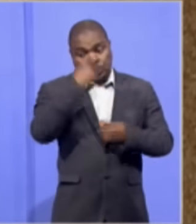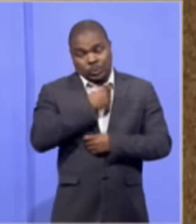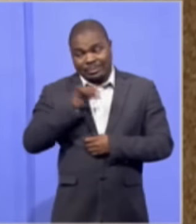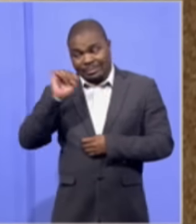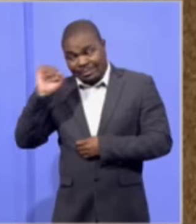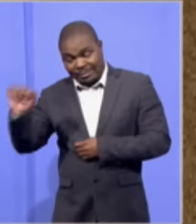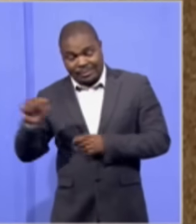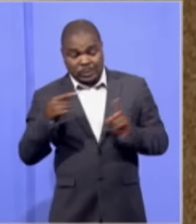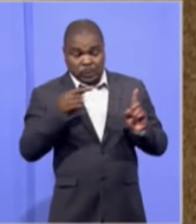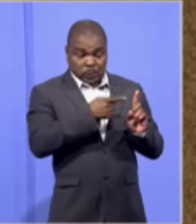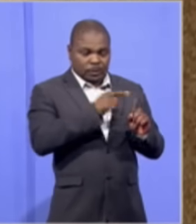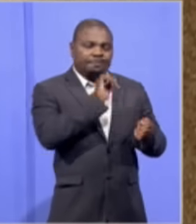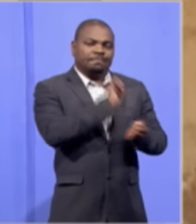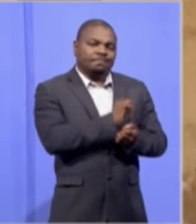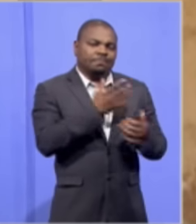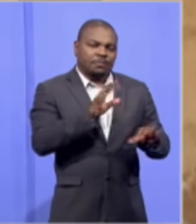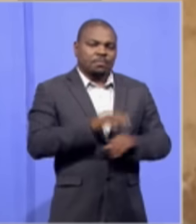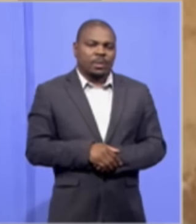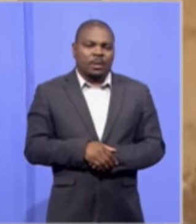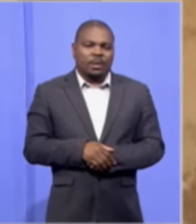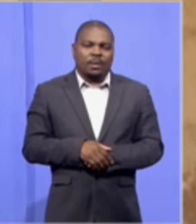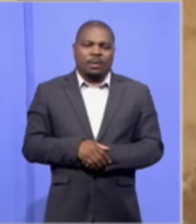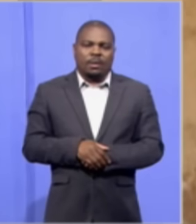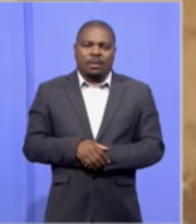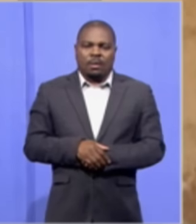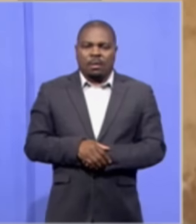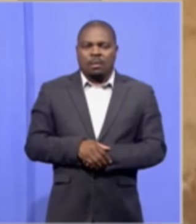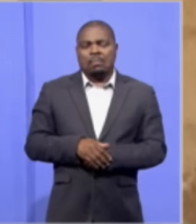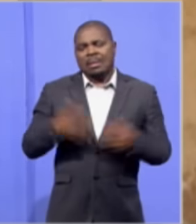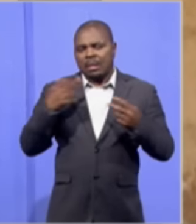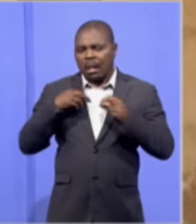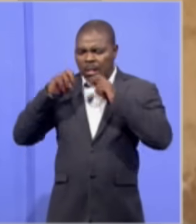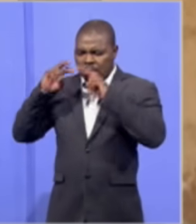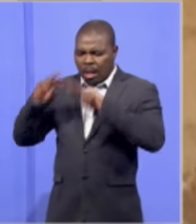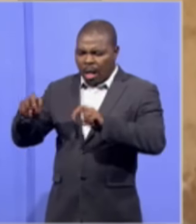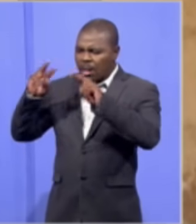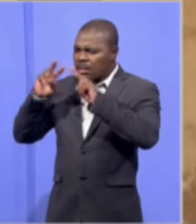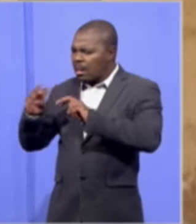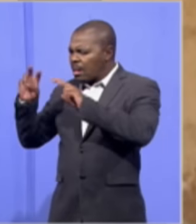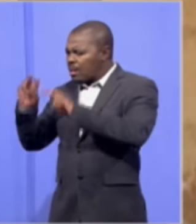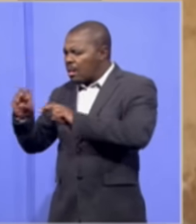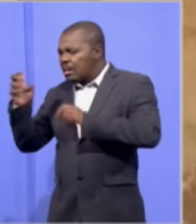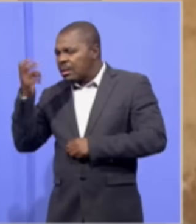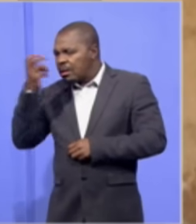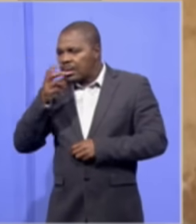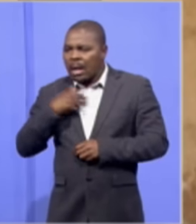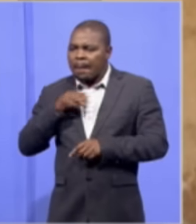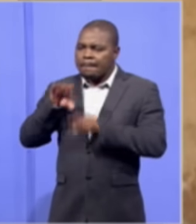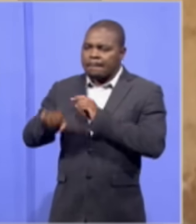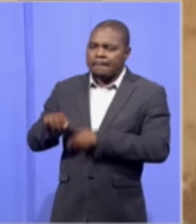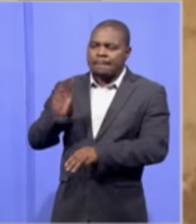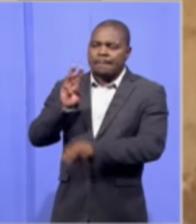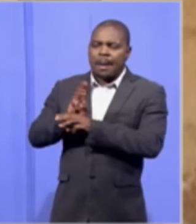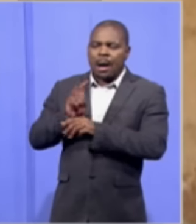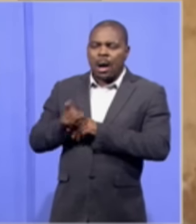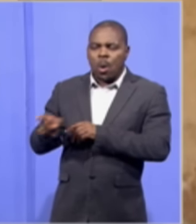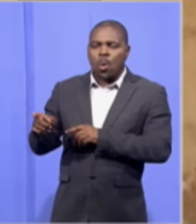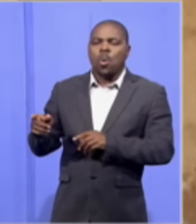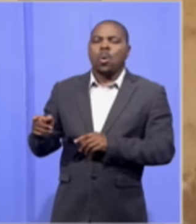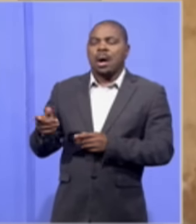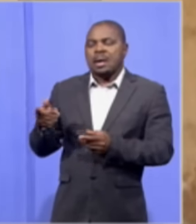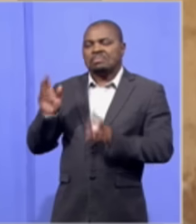o golegilwe gentši ba phuruputša mafelong ba humana mmeo a bolailwe